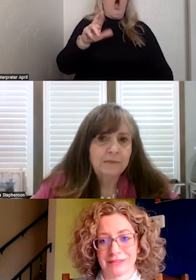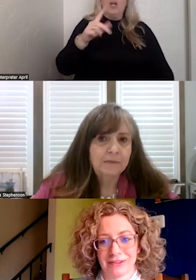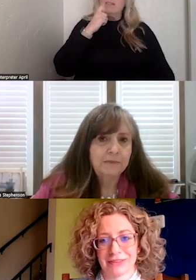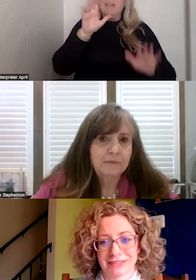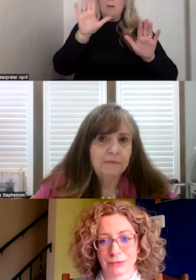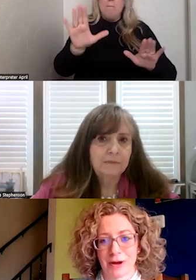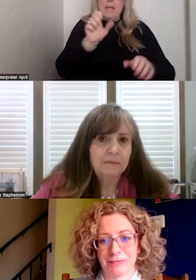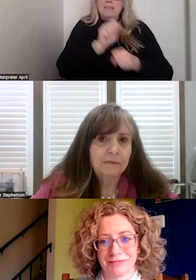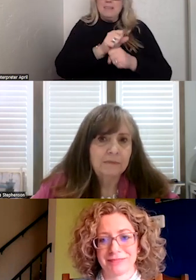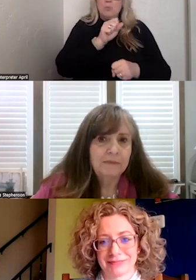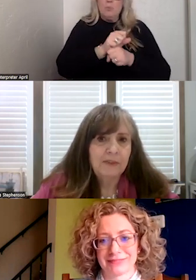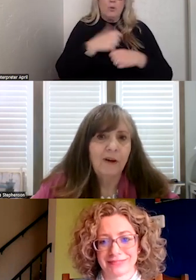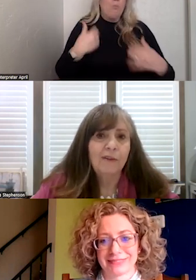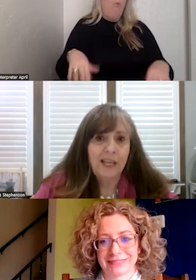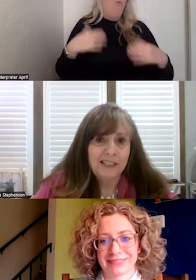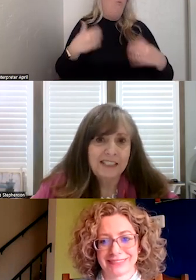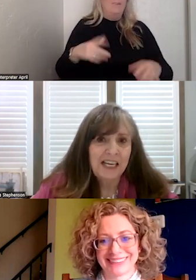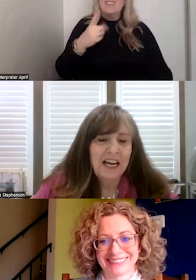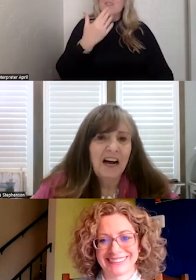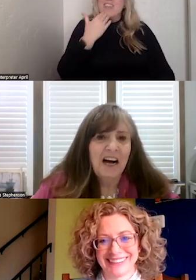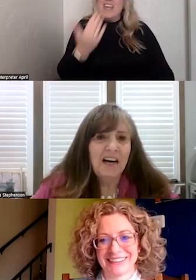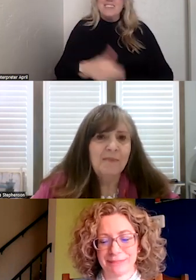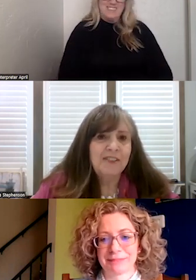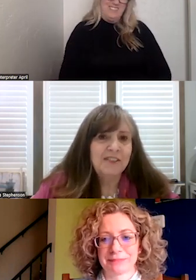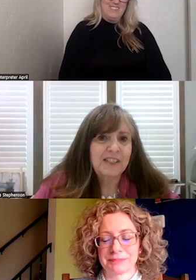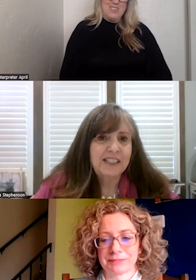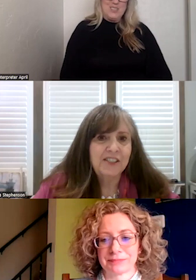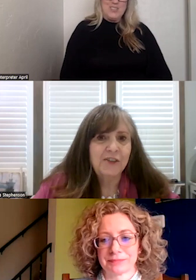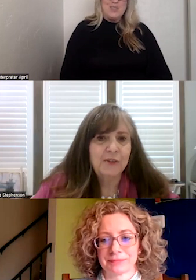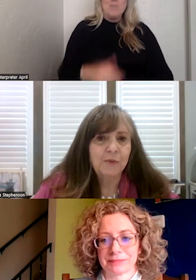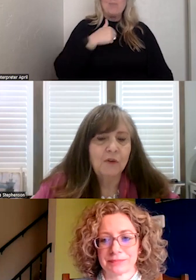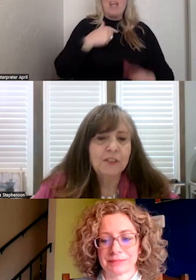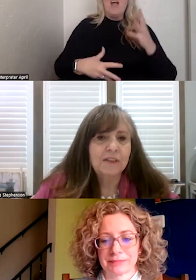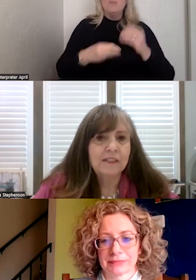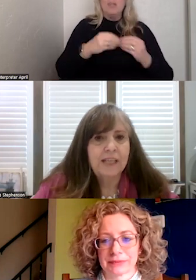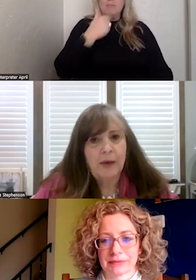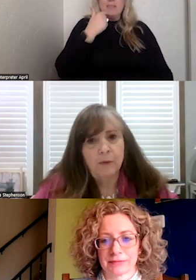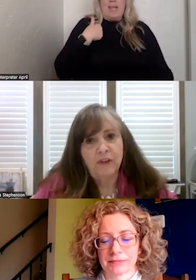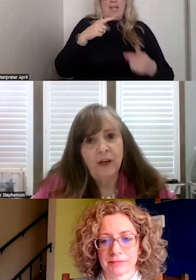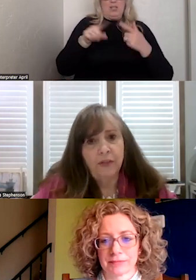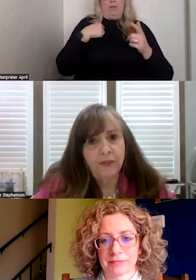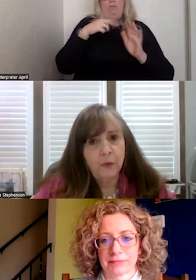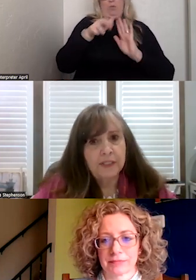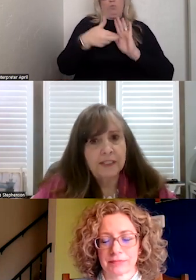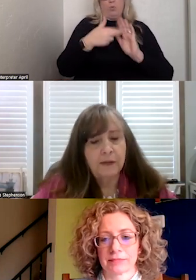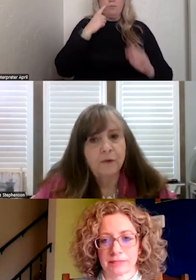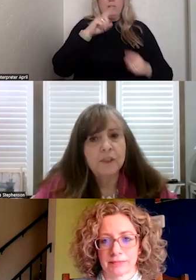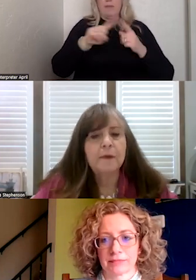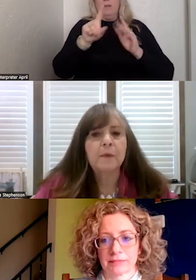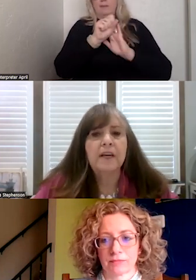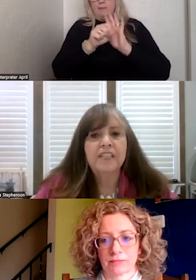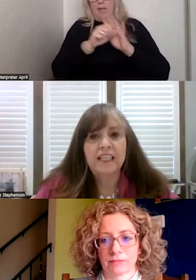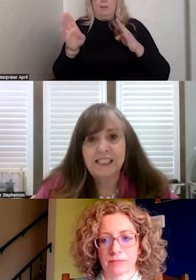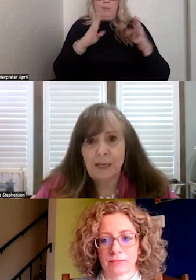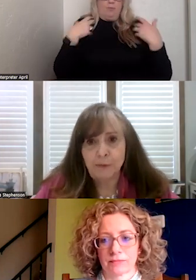work on this as well. Oh, thanks. I was just going to say too that the roles of the state behavioral health authorities in